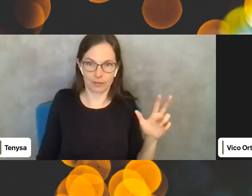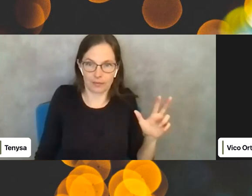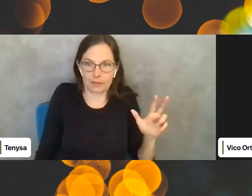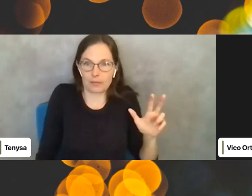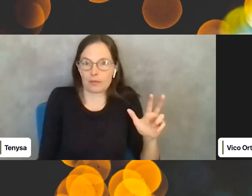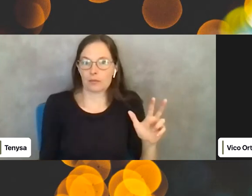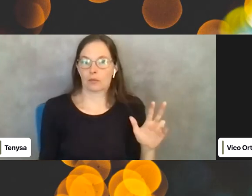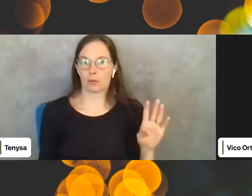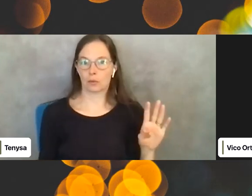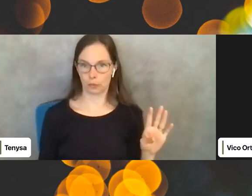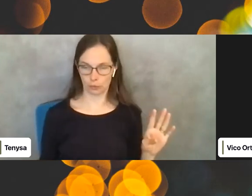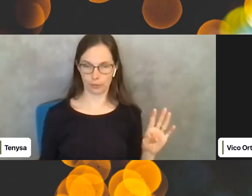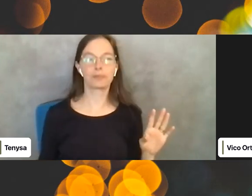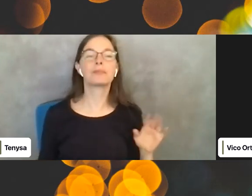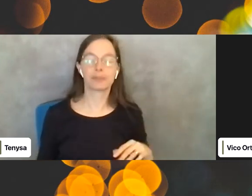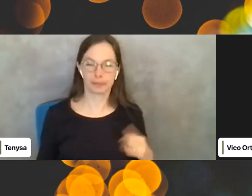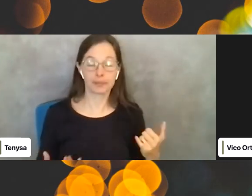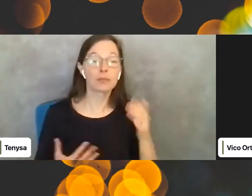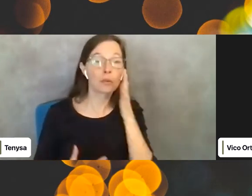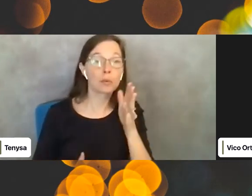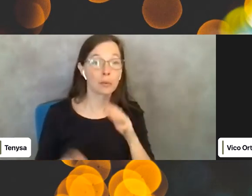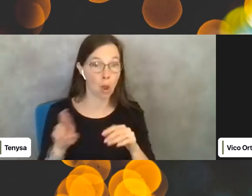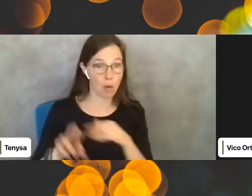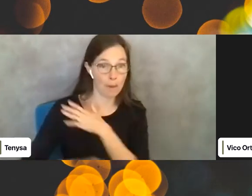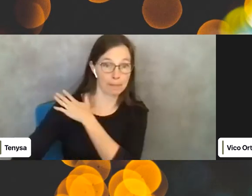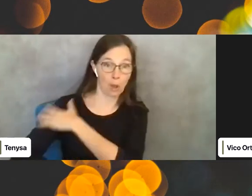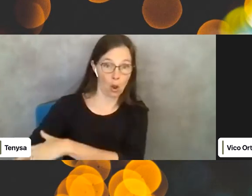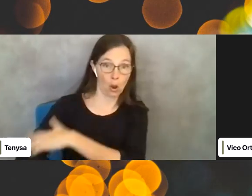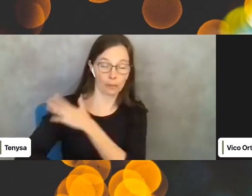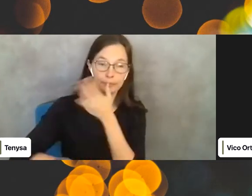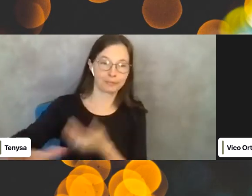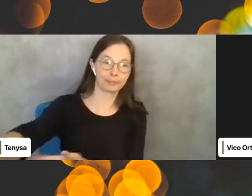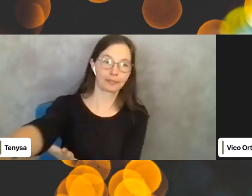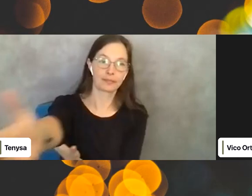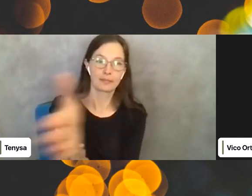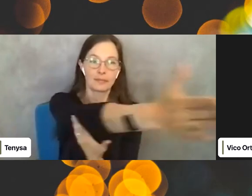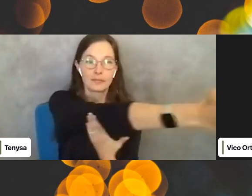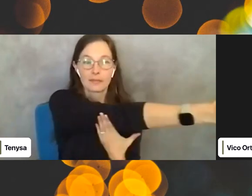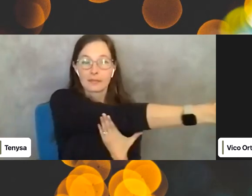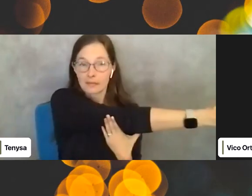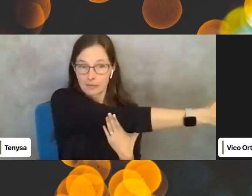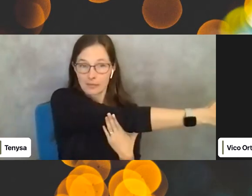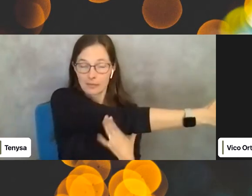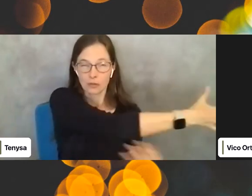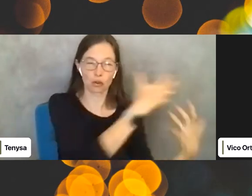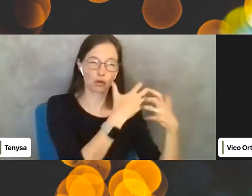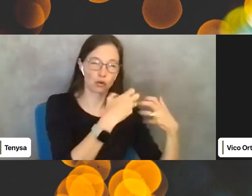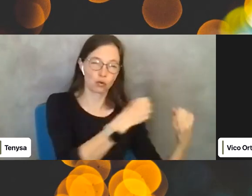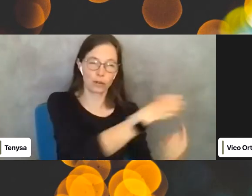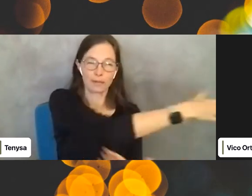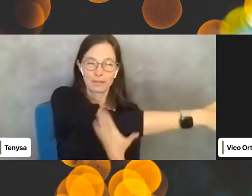and 4. And we're gonna grab our right arm and cross it over our chest and stretch the